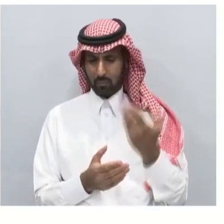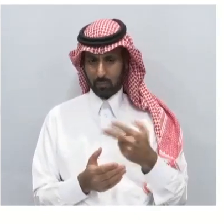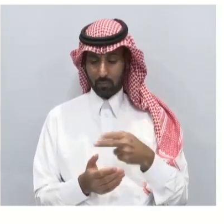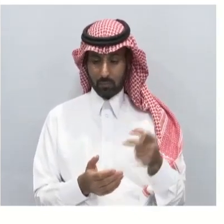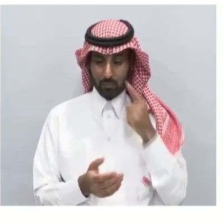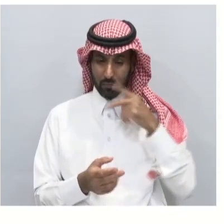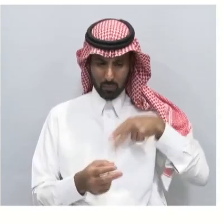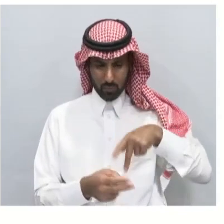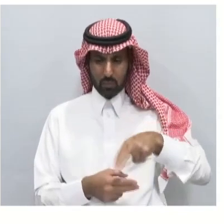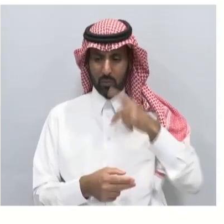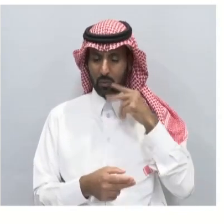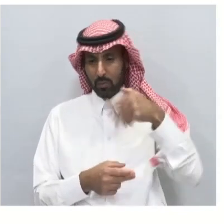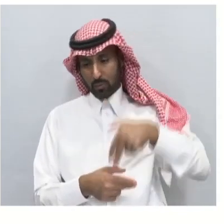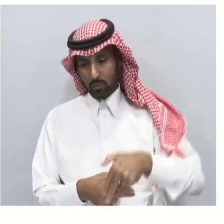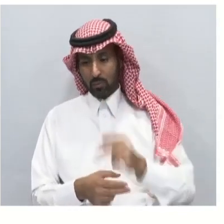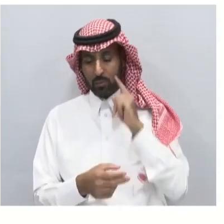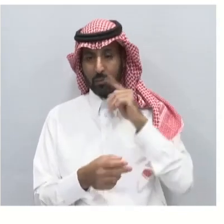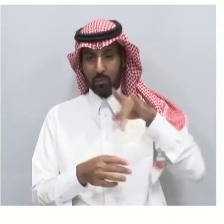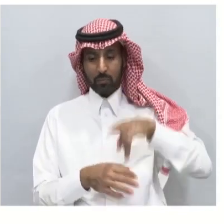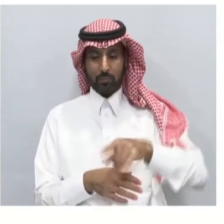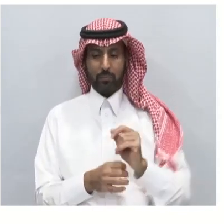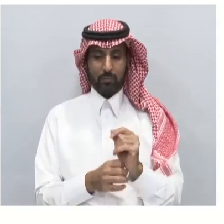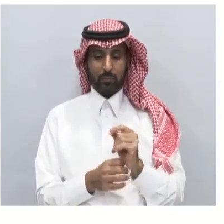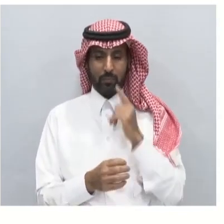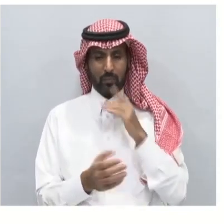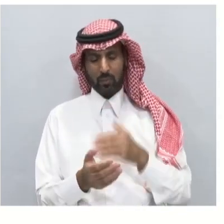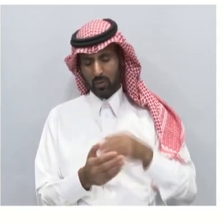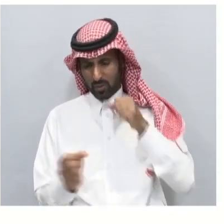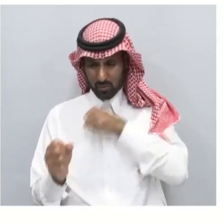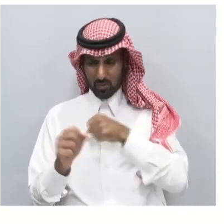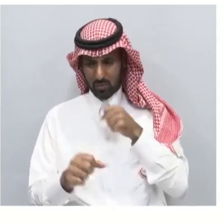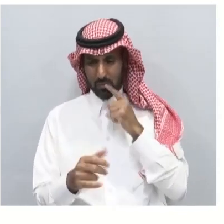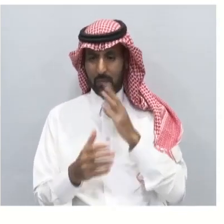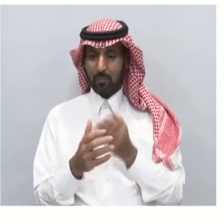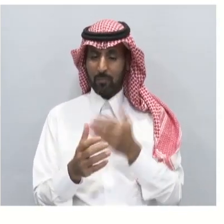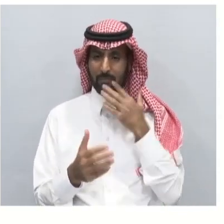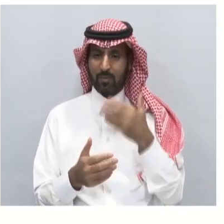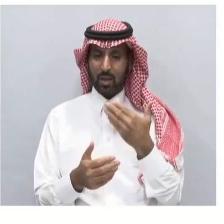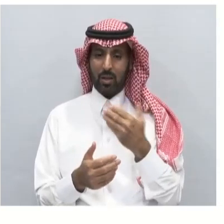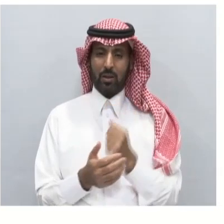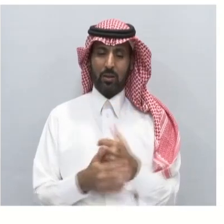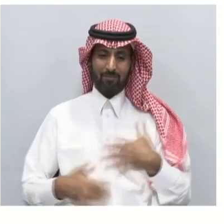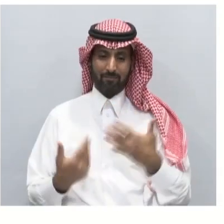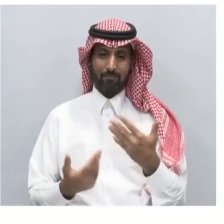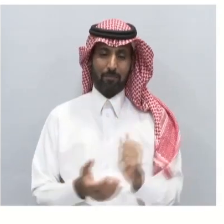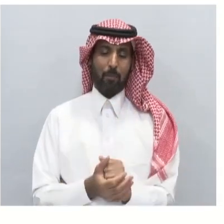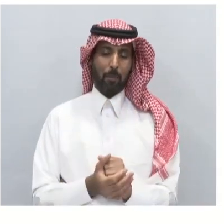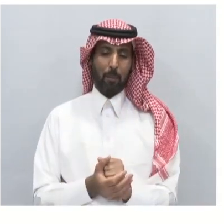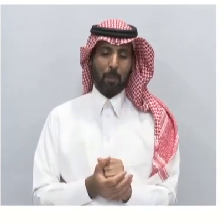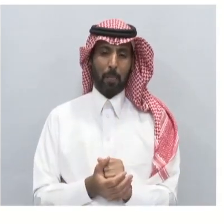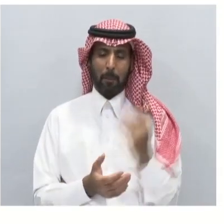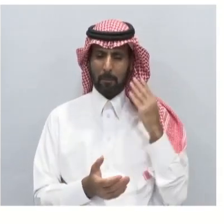They ran up and down the airplane, hitting each other and making a lot of